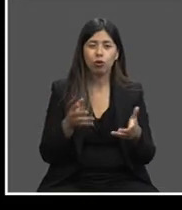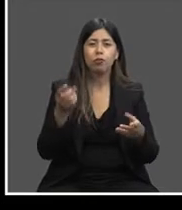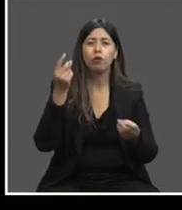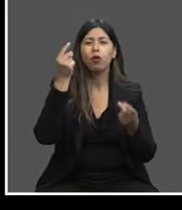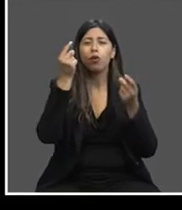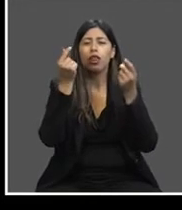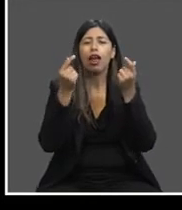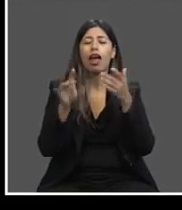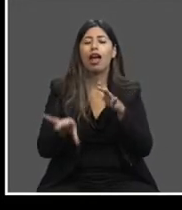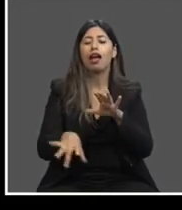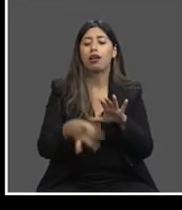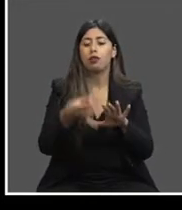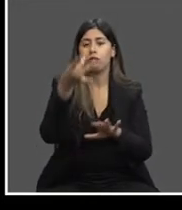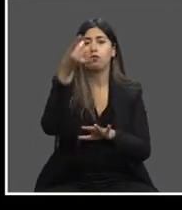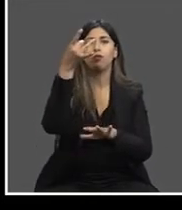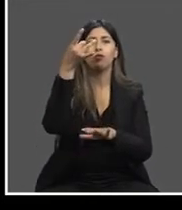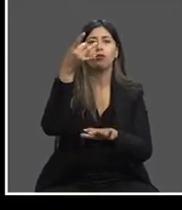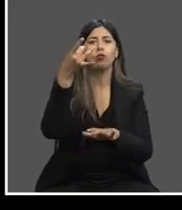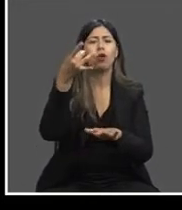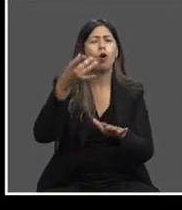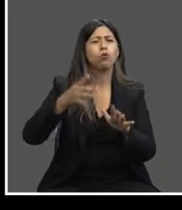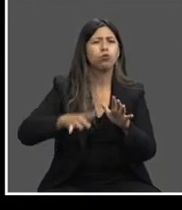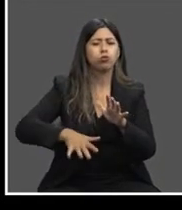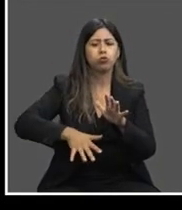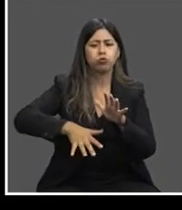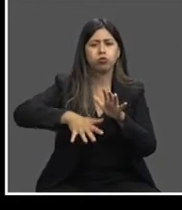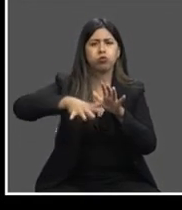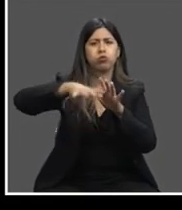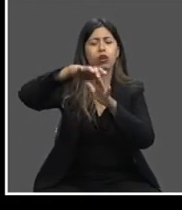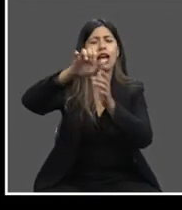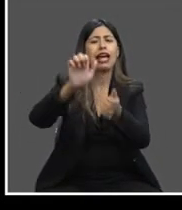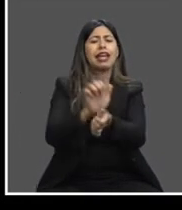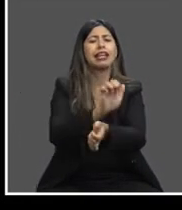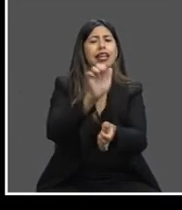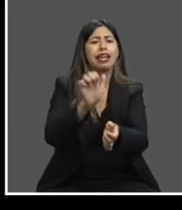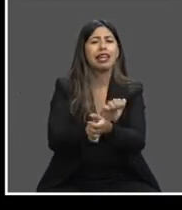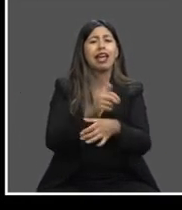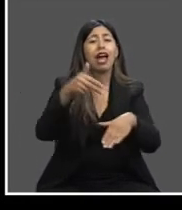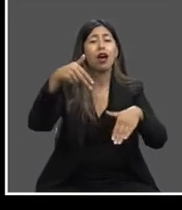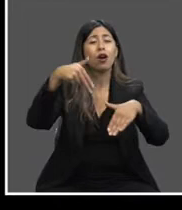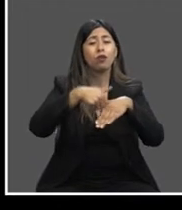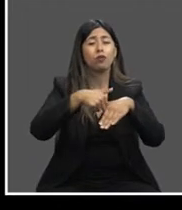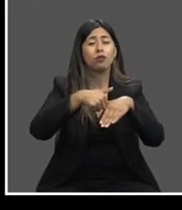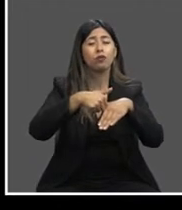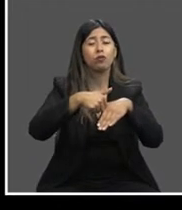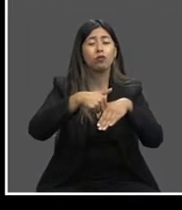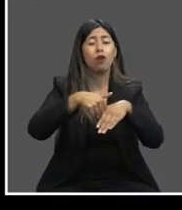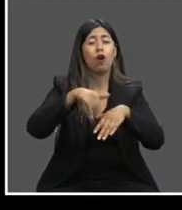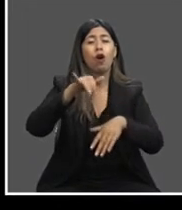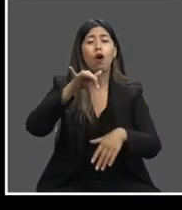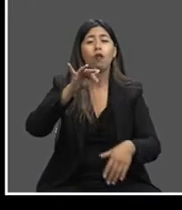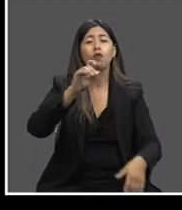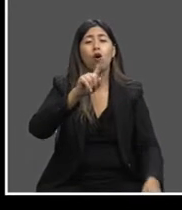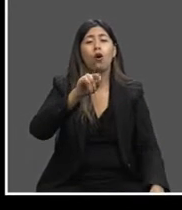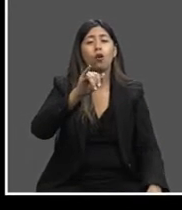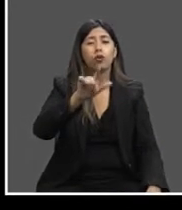of fossil fuels, allowing us access to a portion of the sunlight that shone upon the earth over millions of